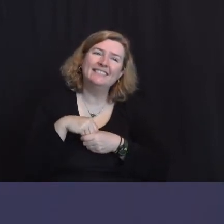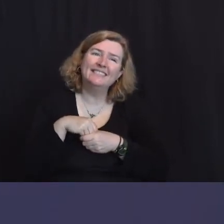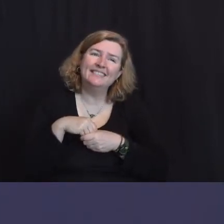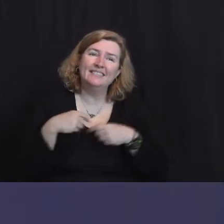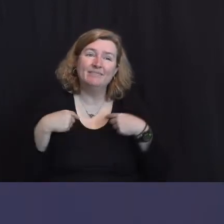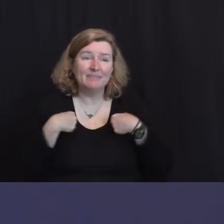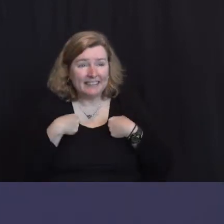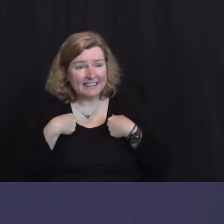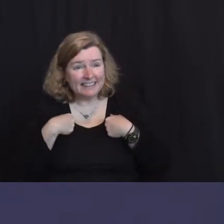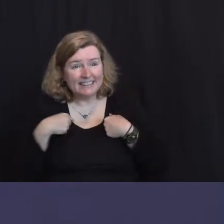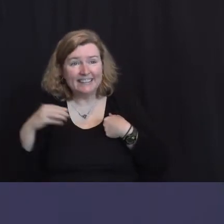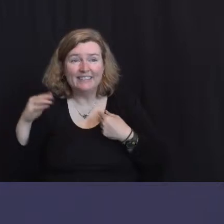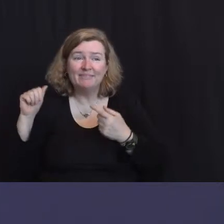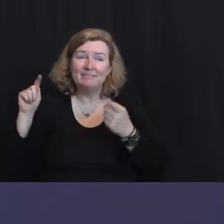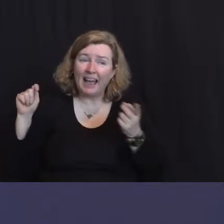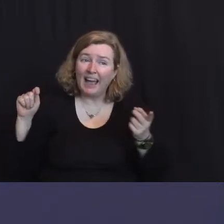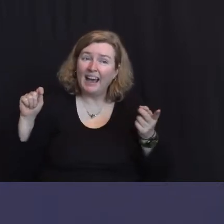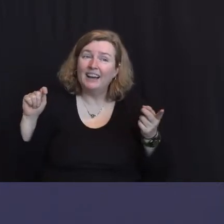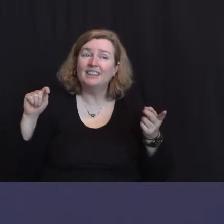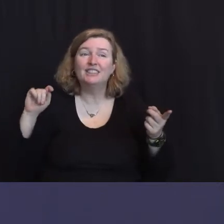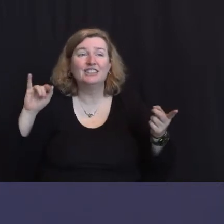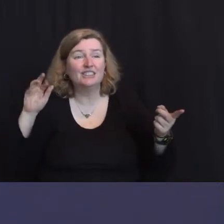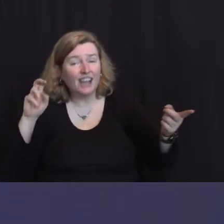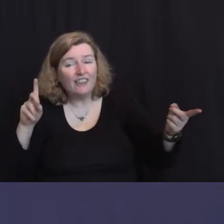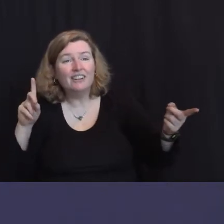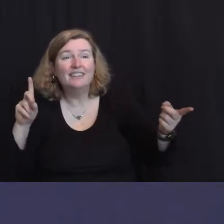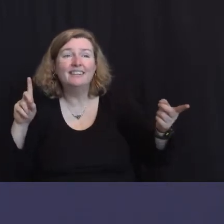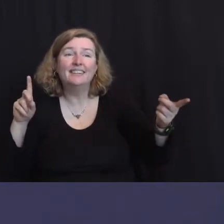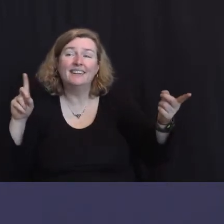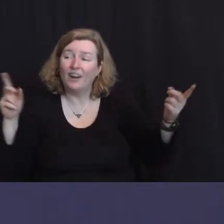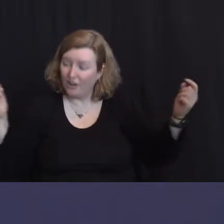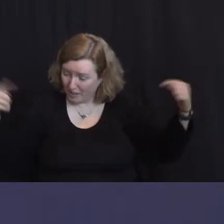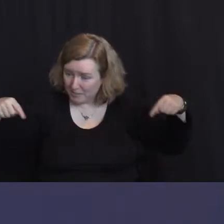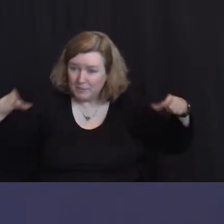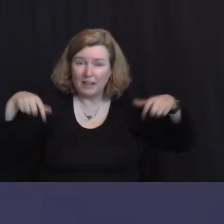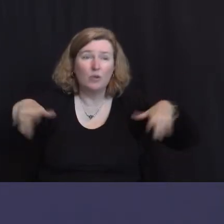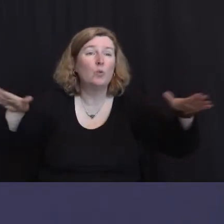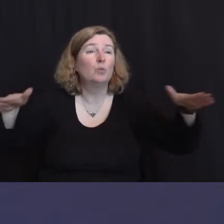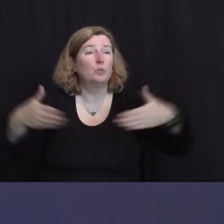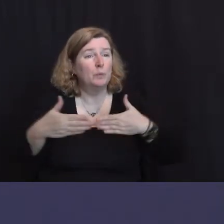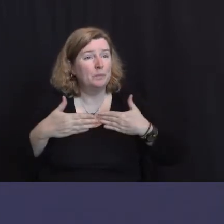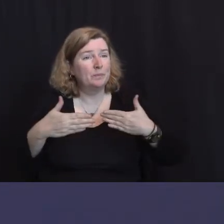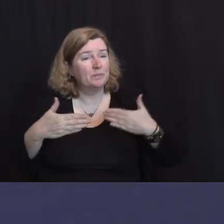who's holding the microphone, Jared, maybe on your way out the door, Paramel, Pat, Tina, and me. So